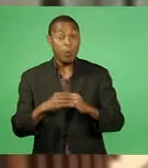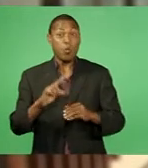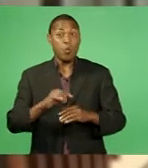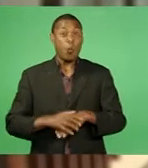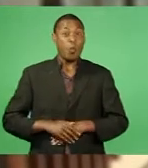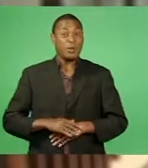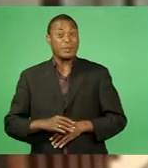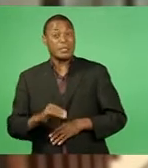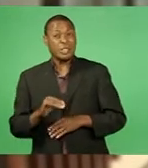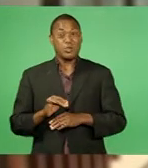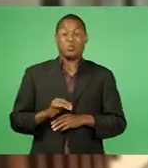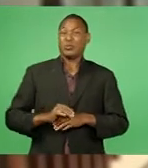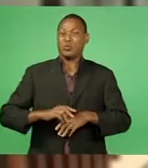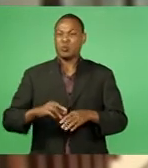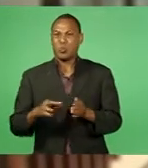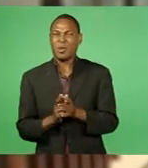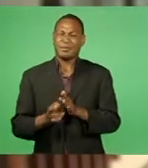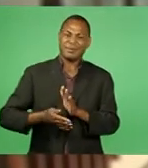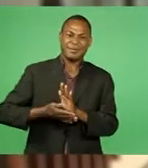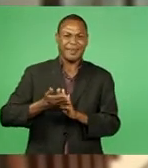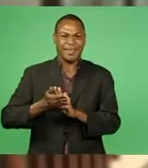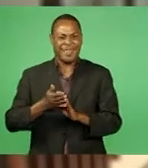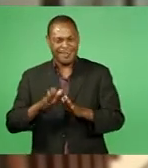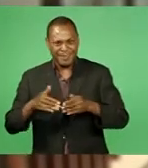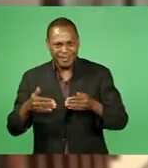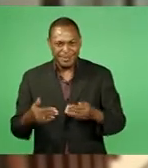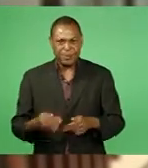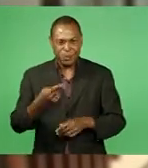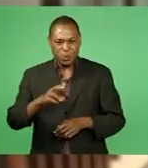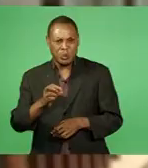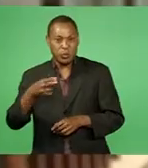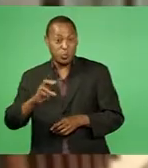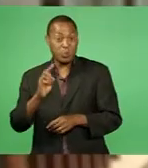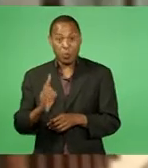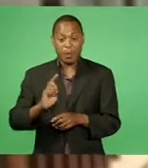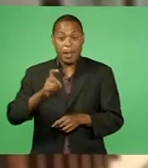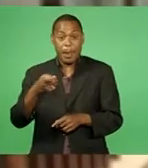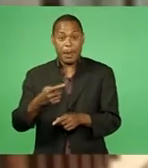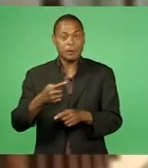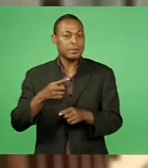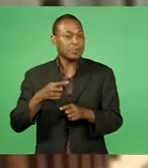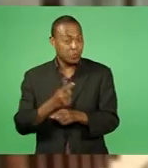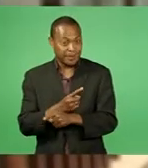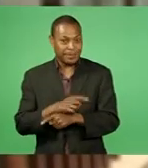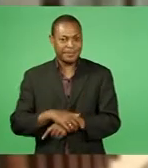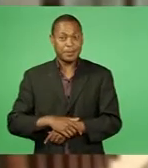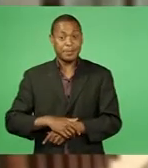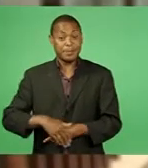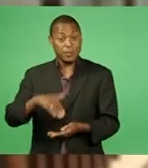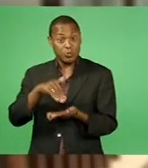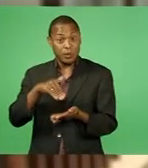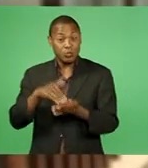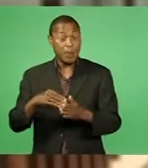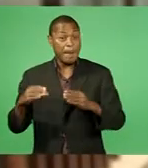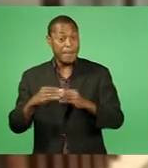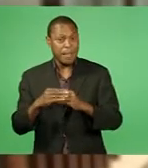at 0.25% in its first monetary policy decision of 2021 next week. However, the central bank may revise